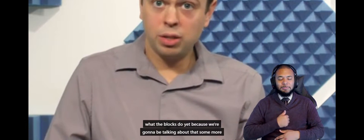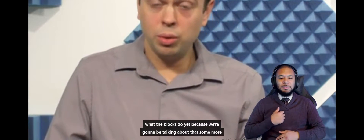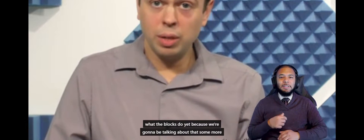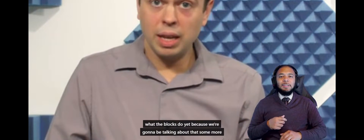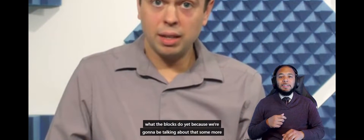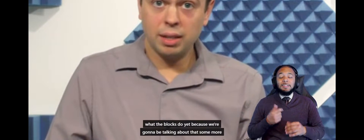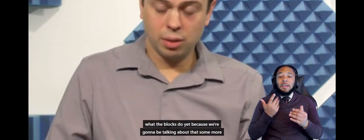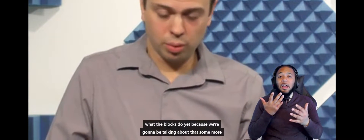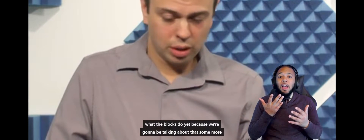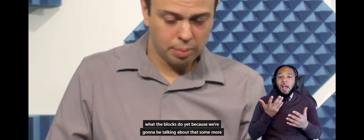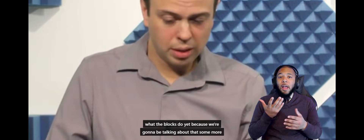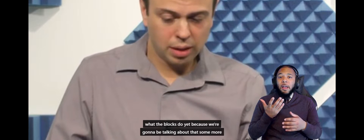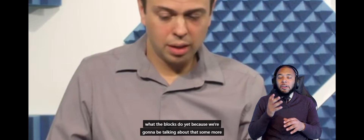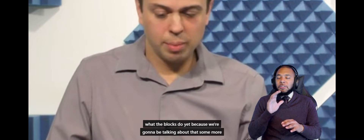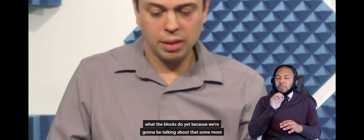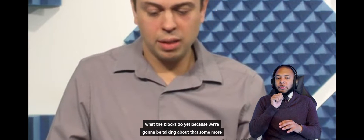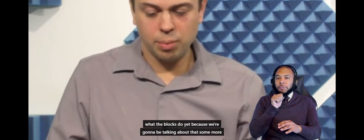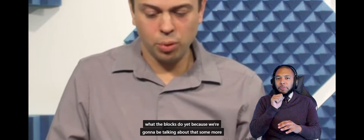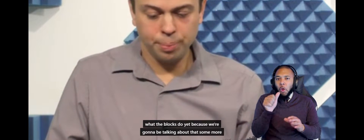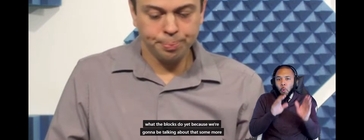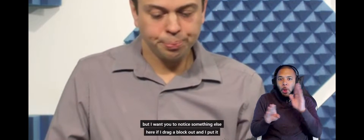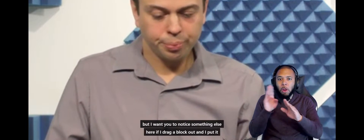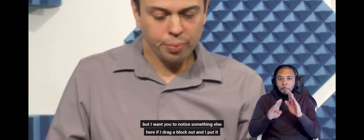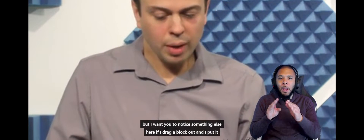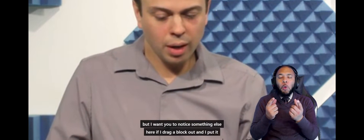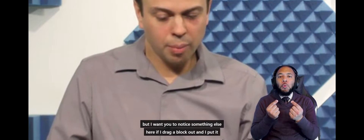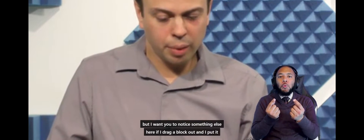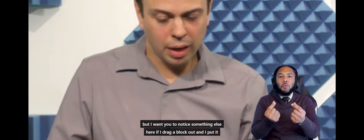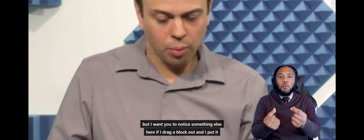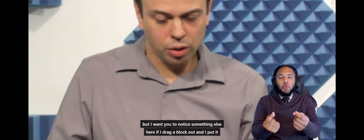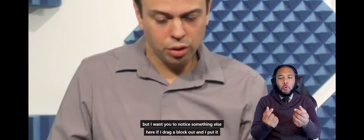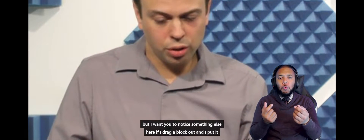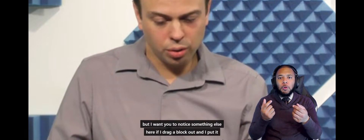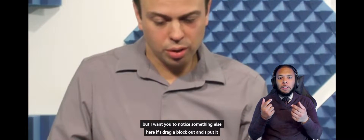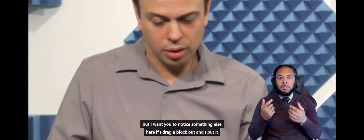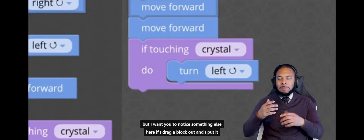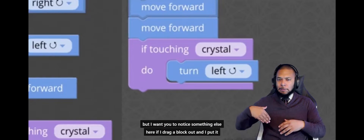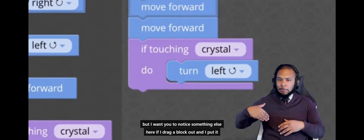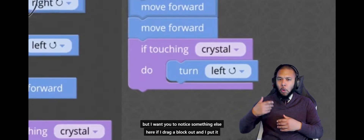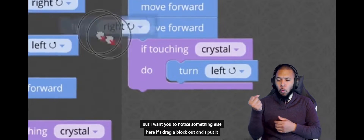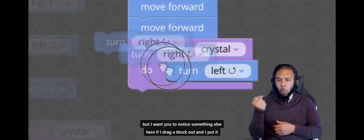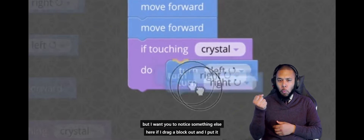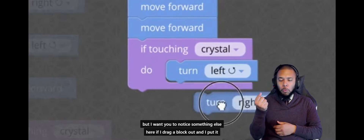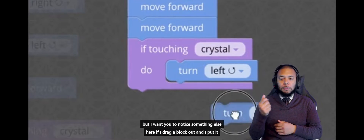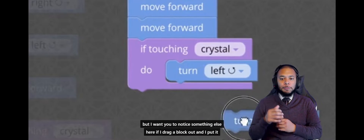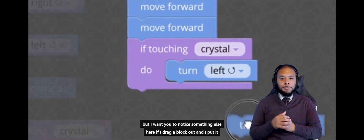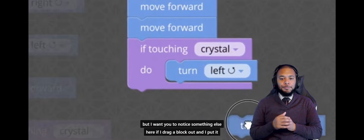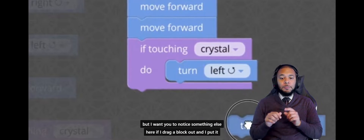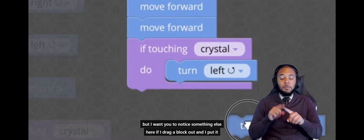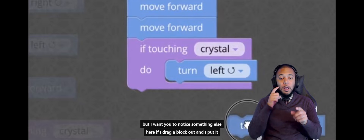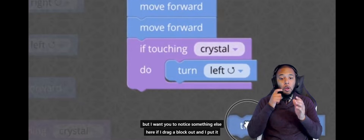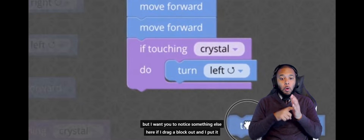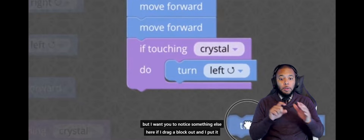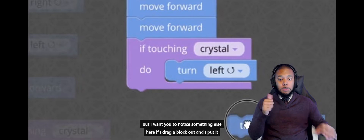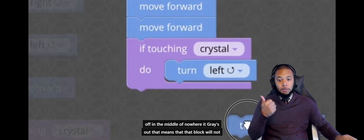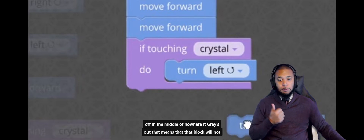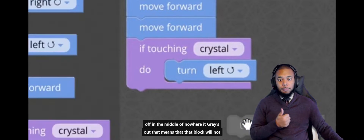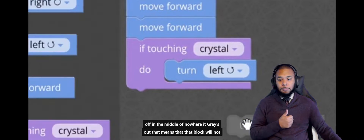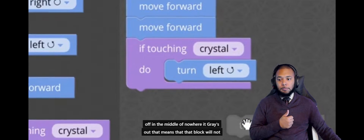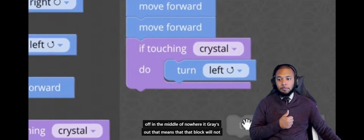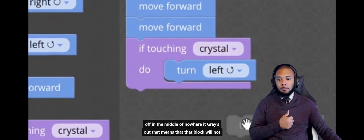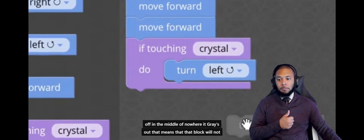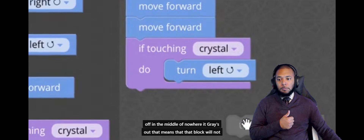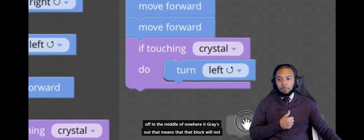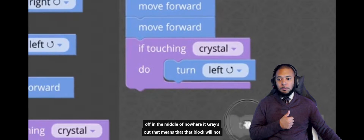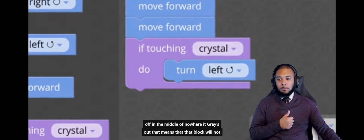what the blocks do yet, because we're going to be talking about that some more. But I want you to notice something else here. If I drag a block out and I put it